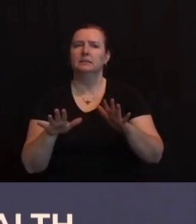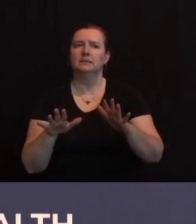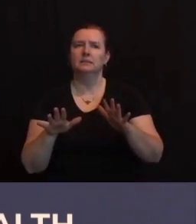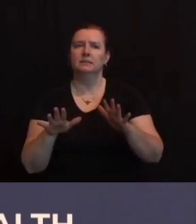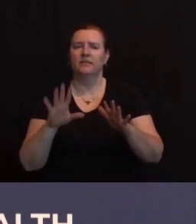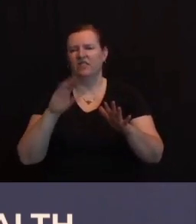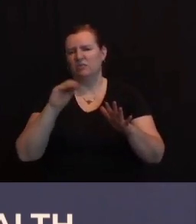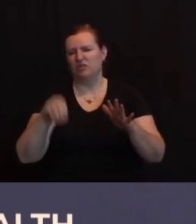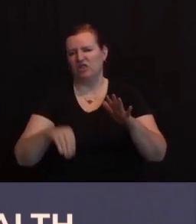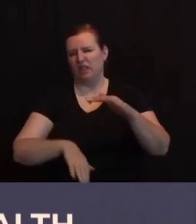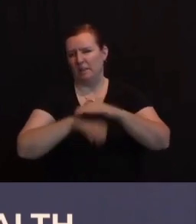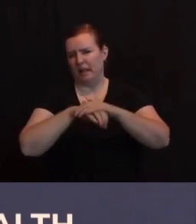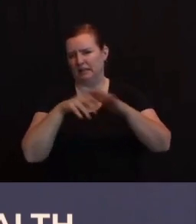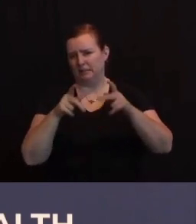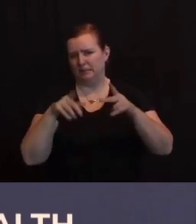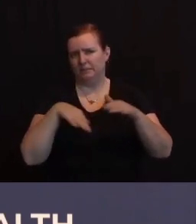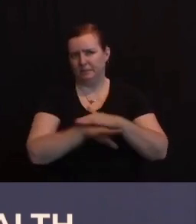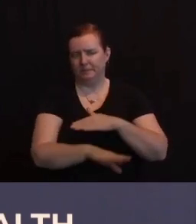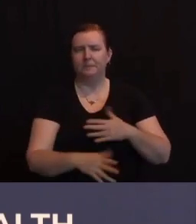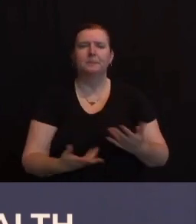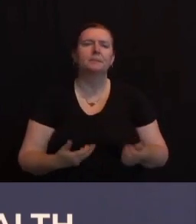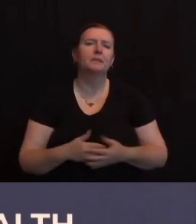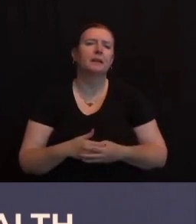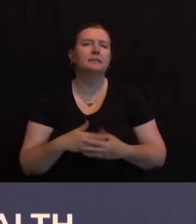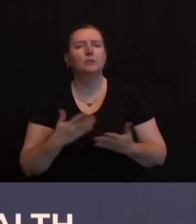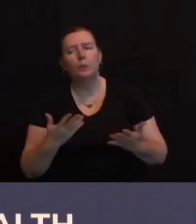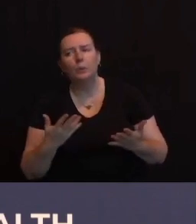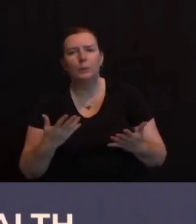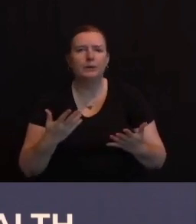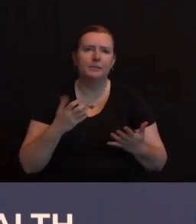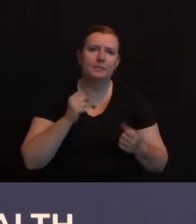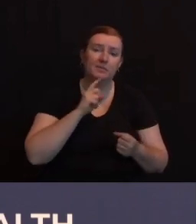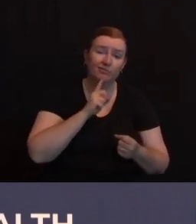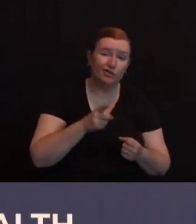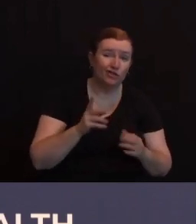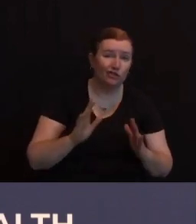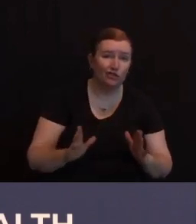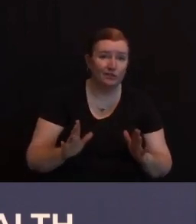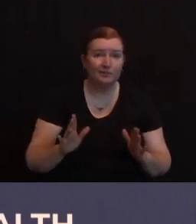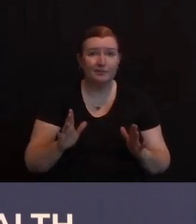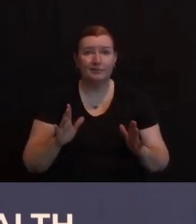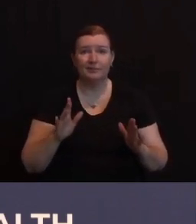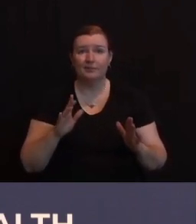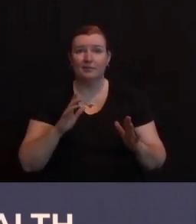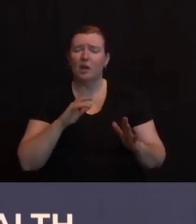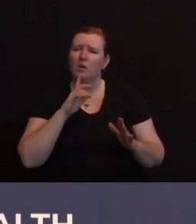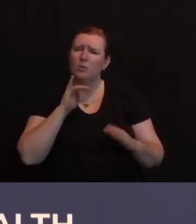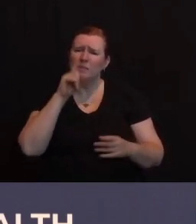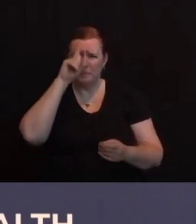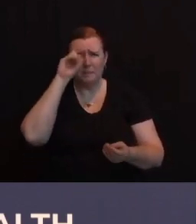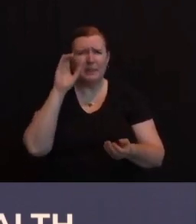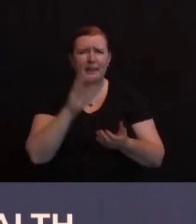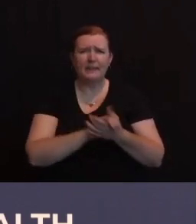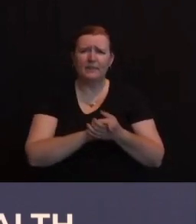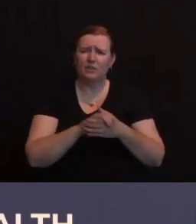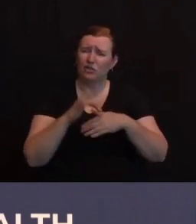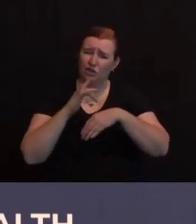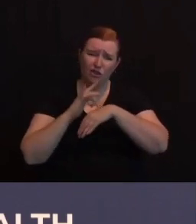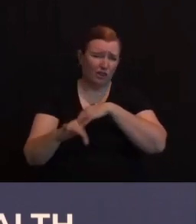route that we end up going. I'm a huge believer in early voting, period. I need